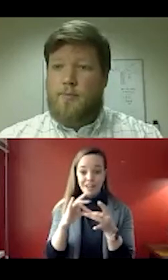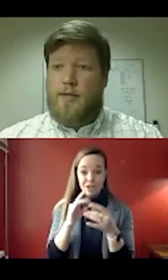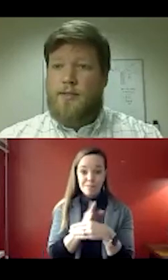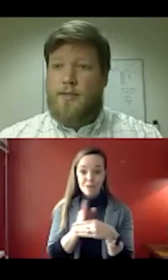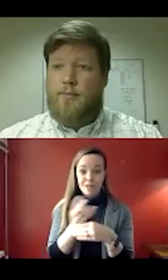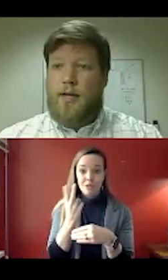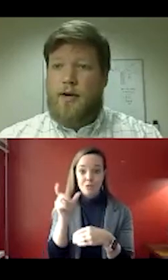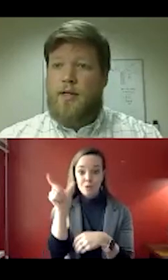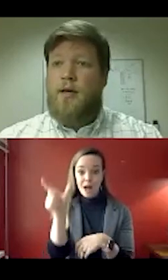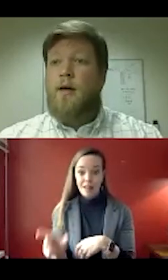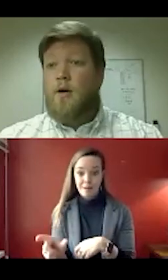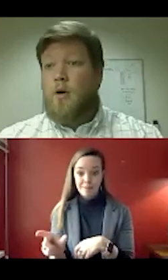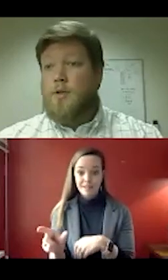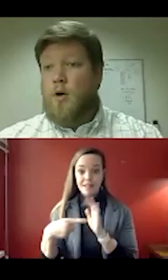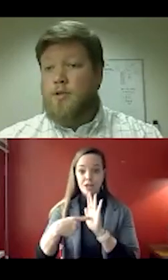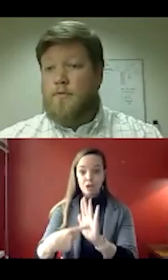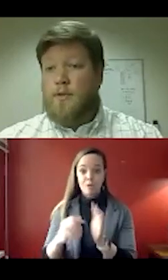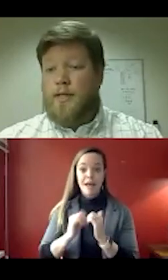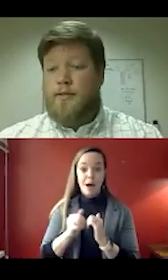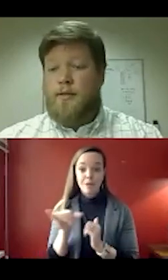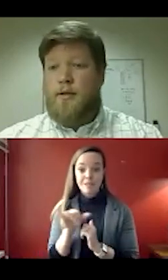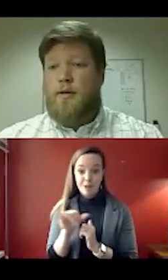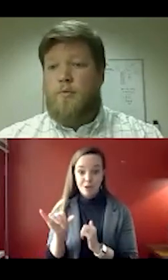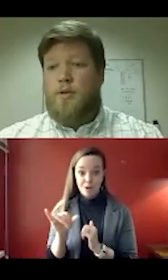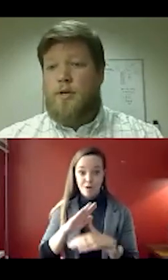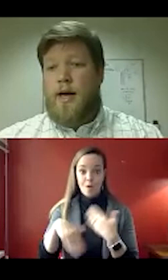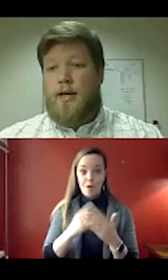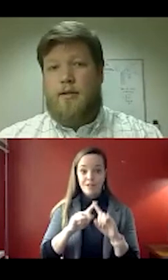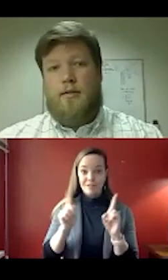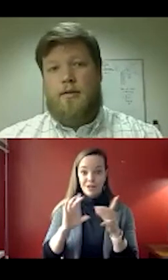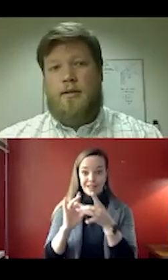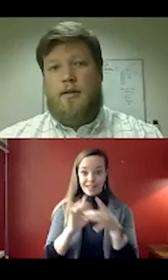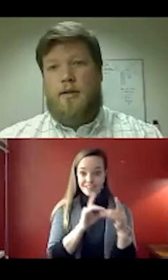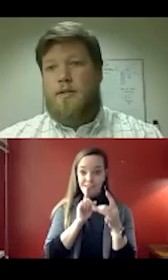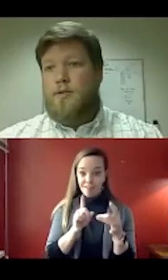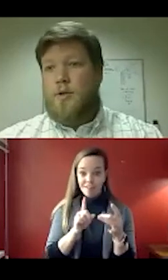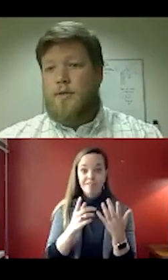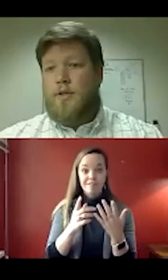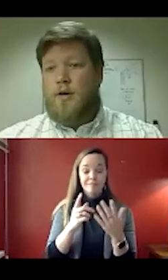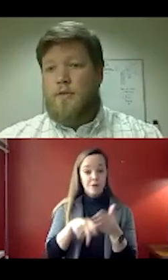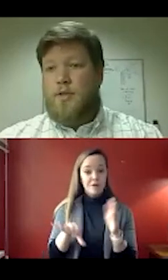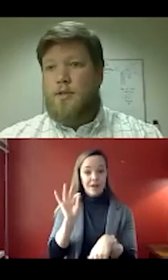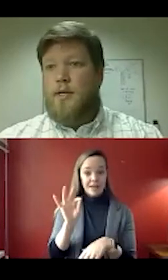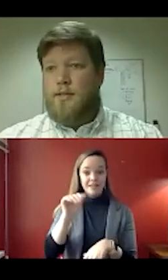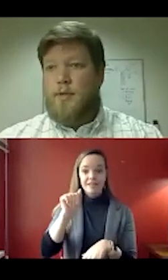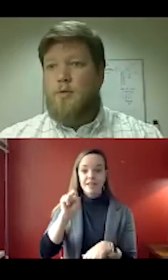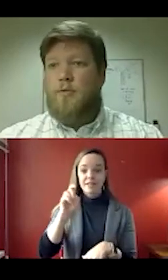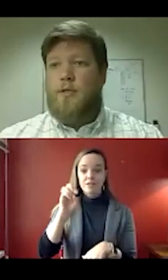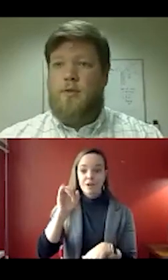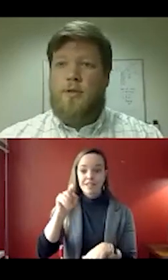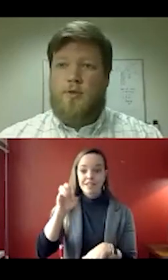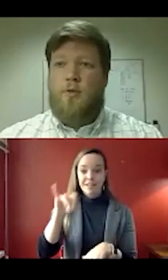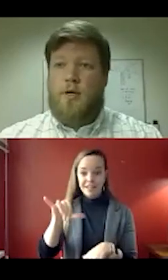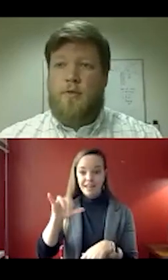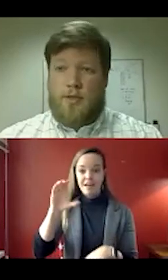which expresses the similarity across all different links, what you'll get is an assortativity coefficient that ends up being equivalent